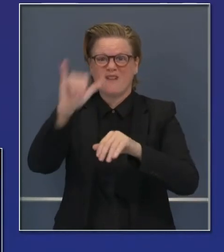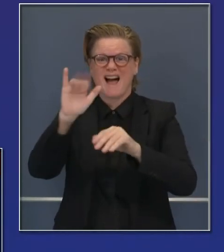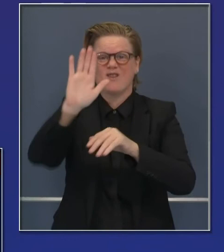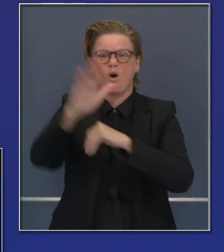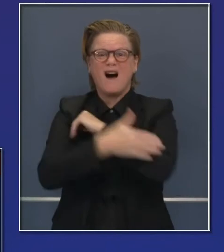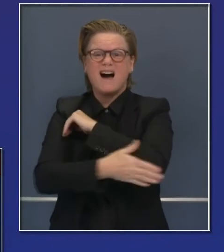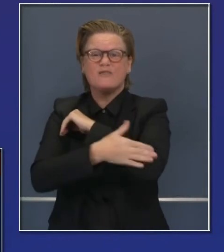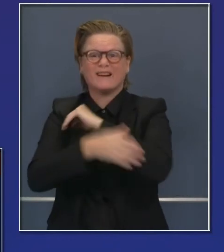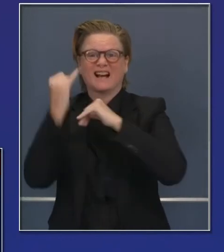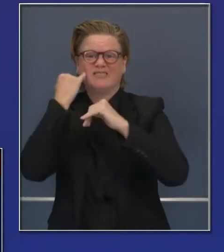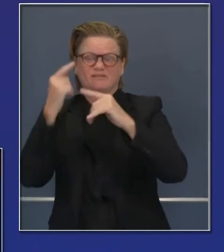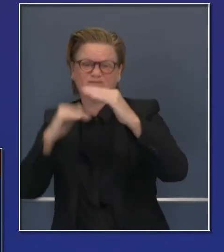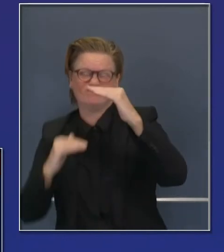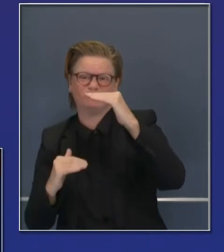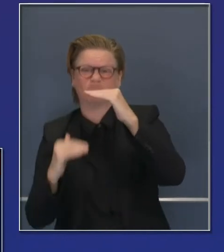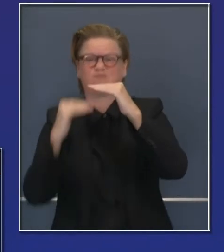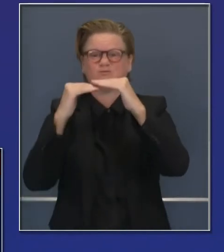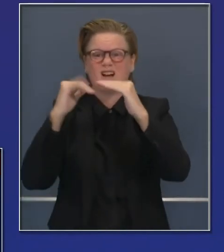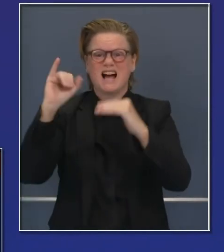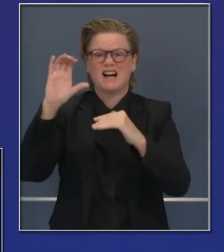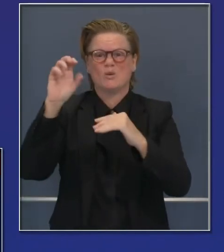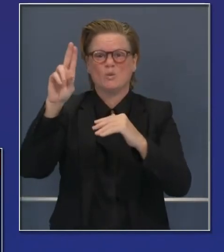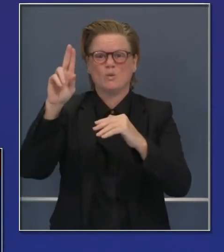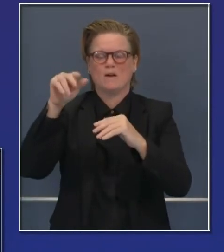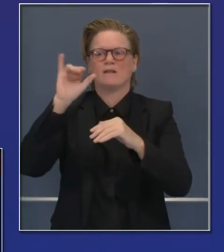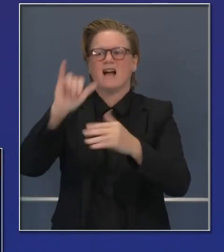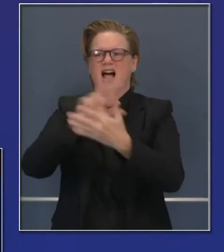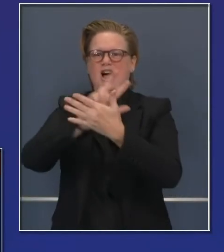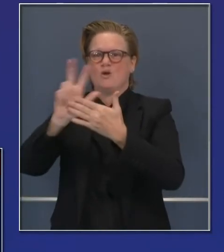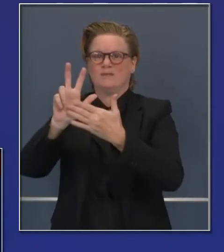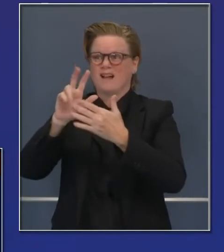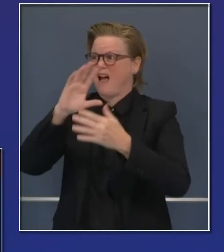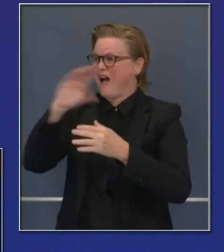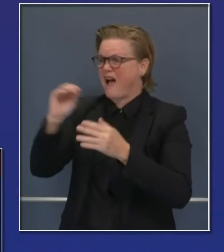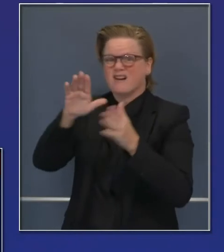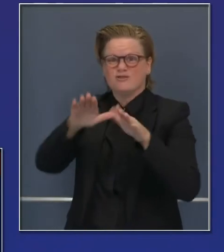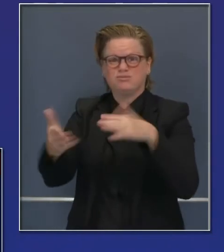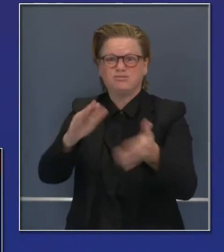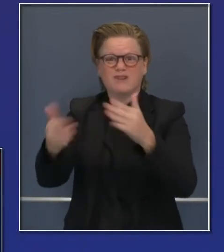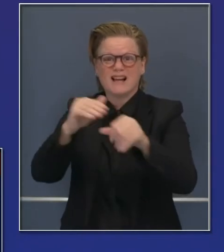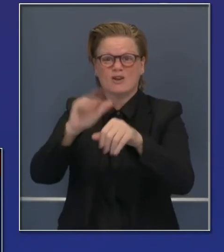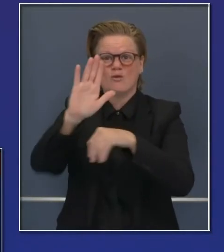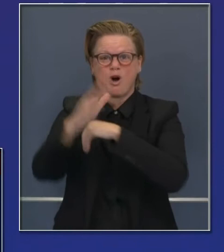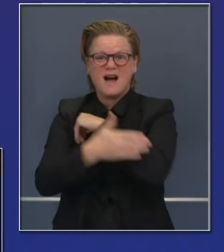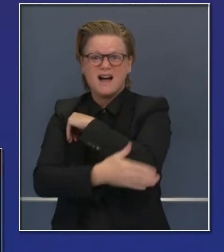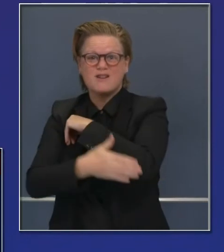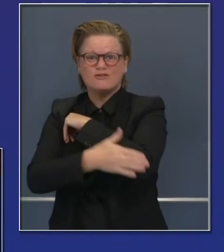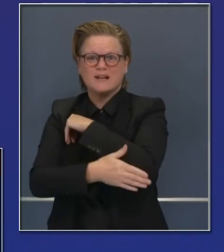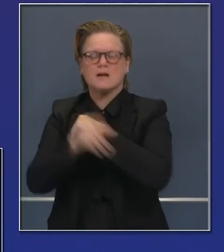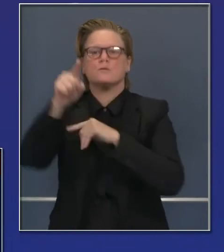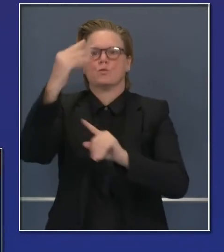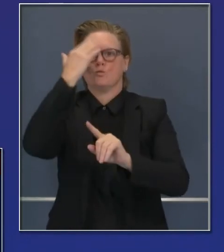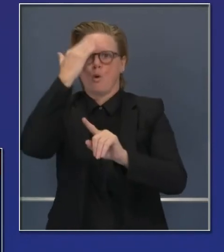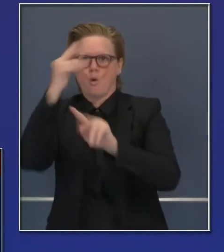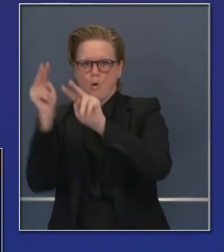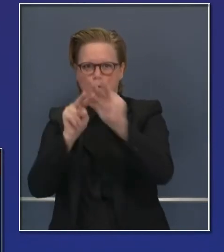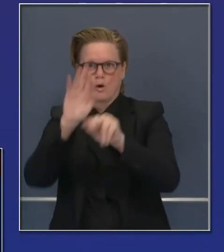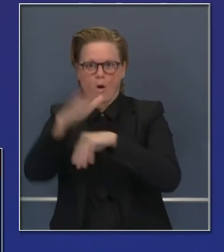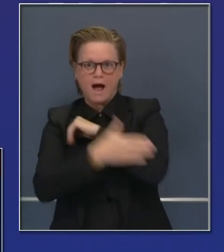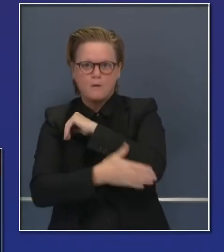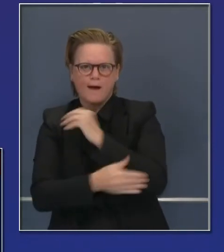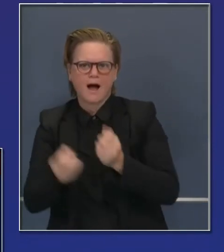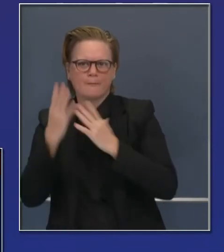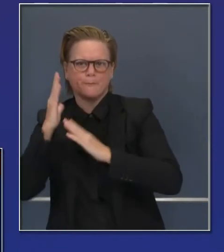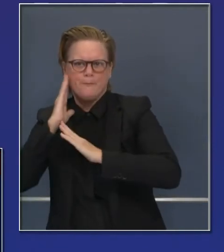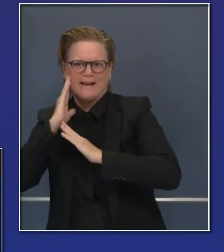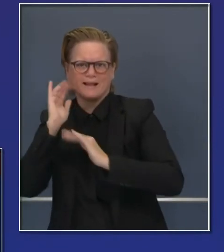state of California, we are moving from warm status to more active status. Accordingly, I'll remind